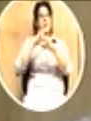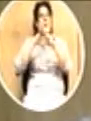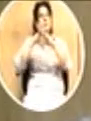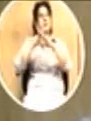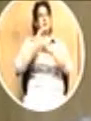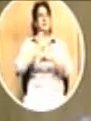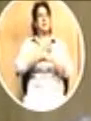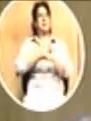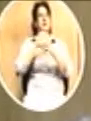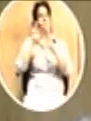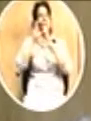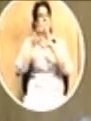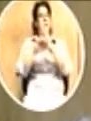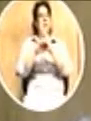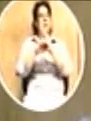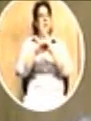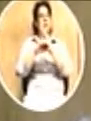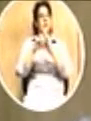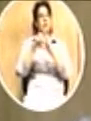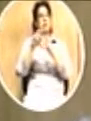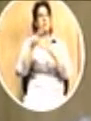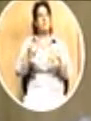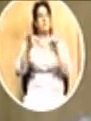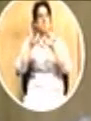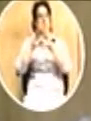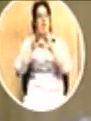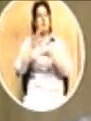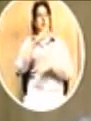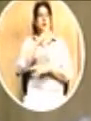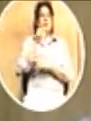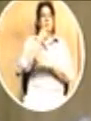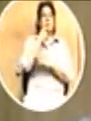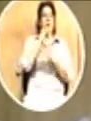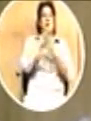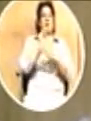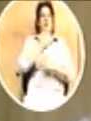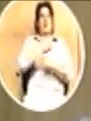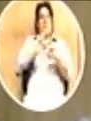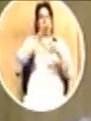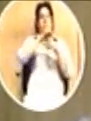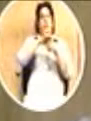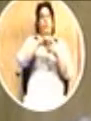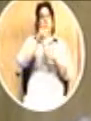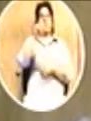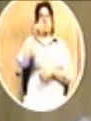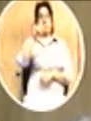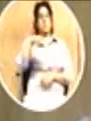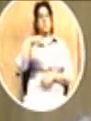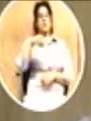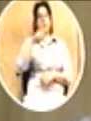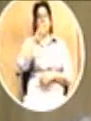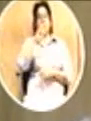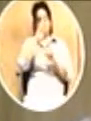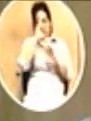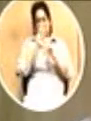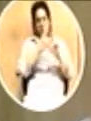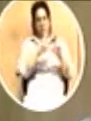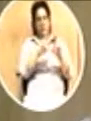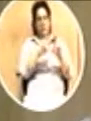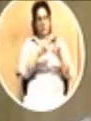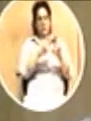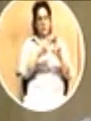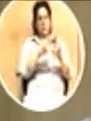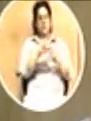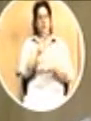our constitutional values. You stated that our vote must be respected.